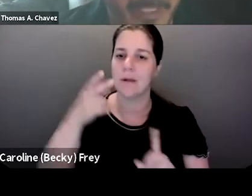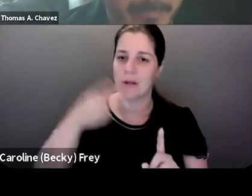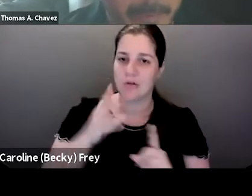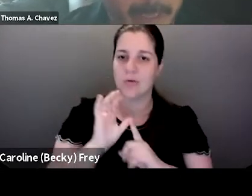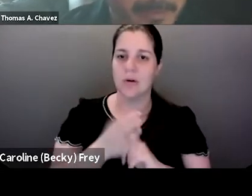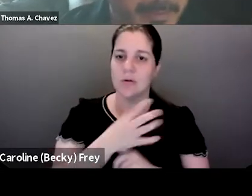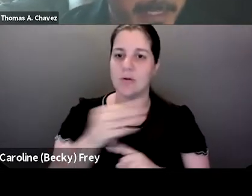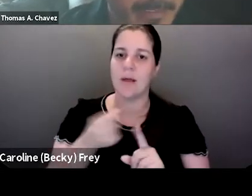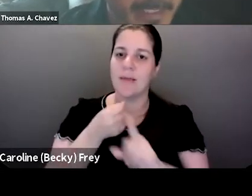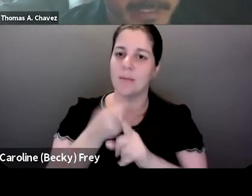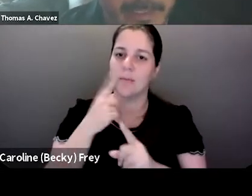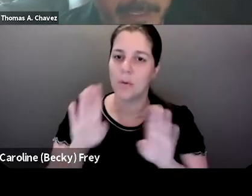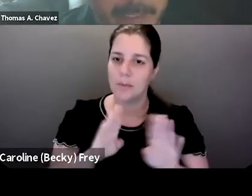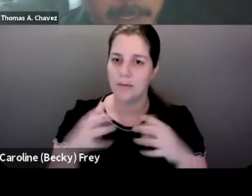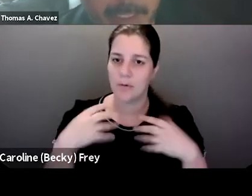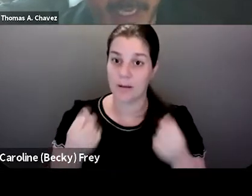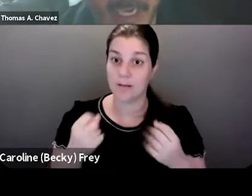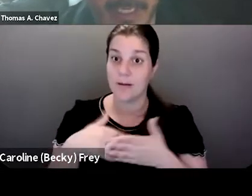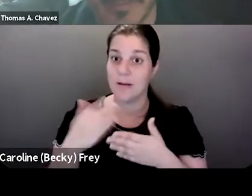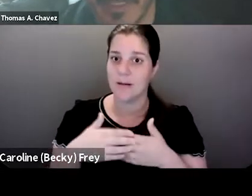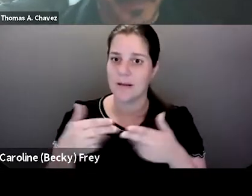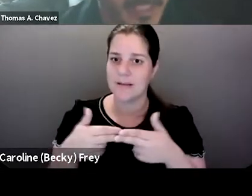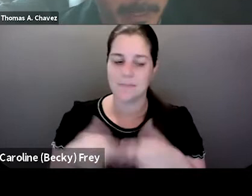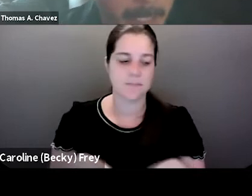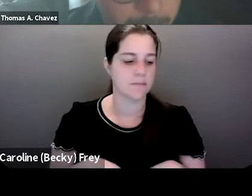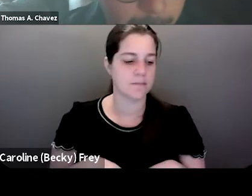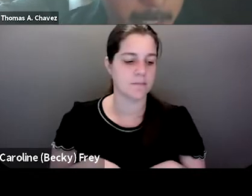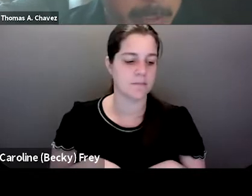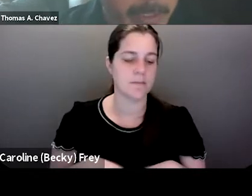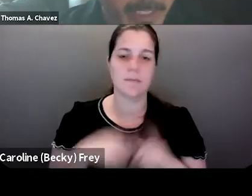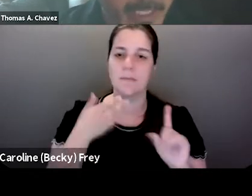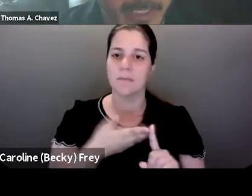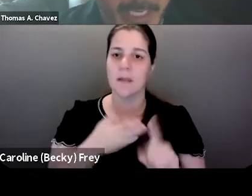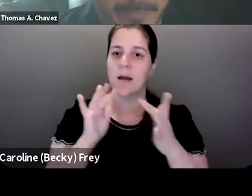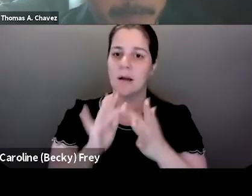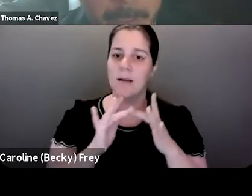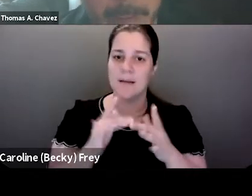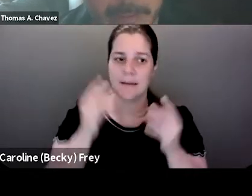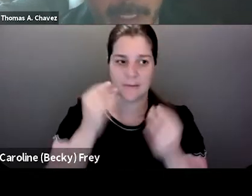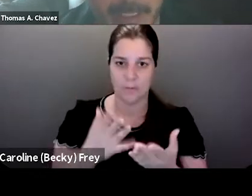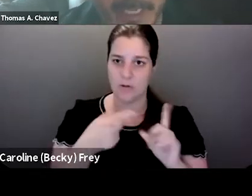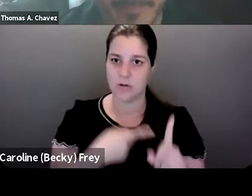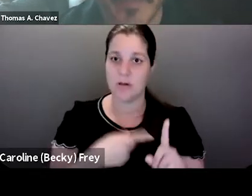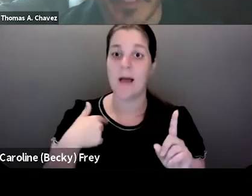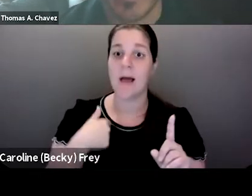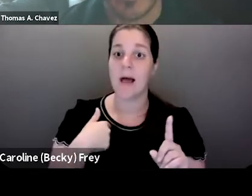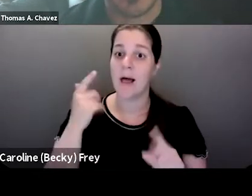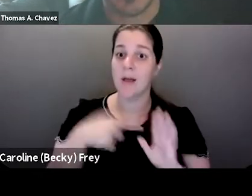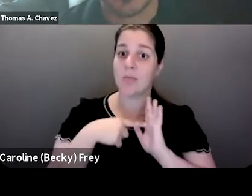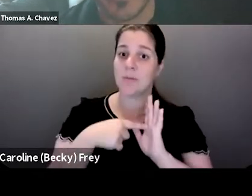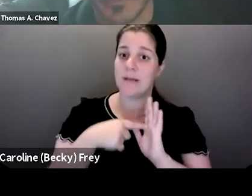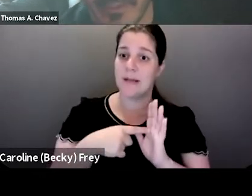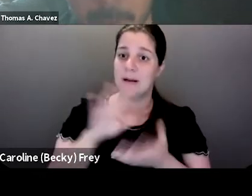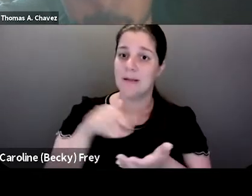their impact on behavioral health. Next slide. Here's some contact information, and I am speaking on behalf of the Center